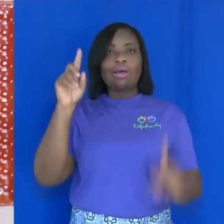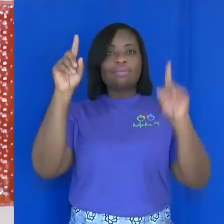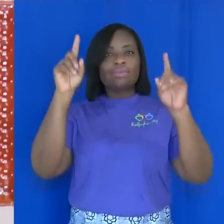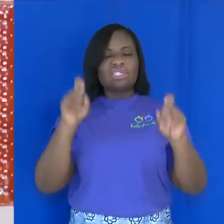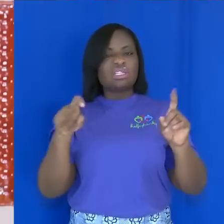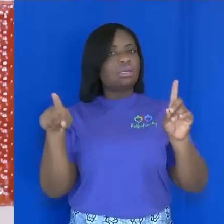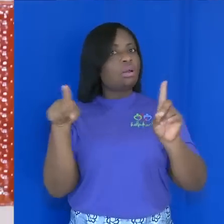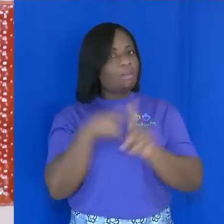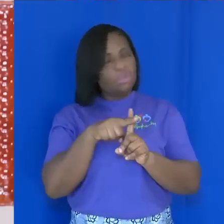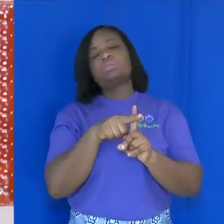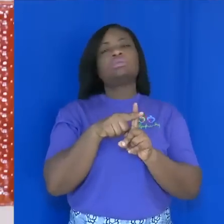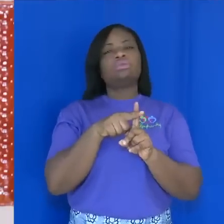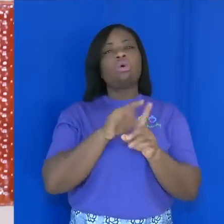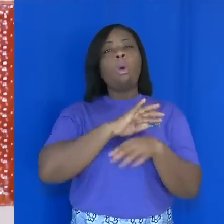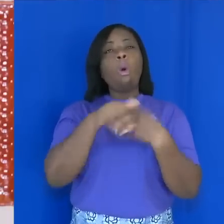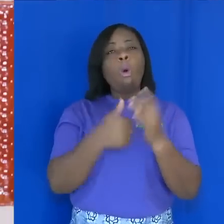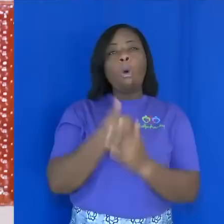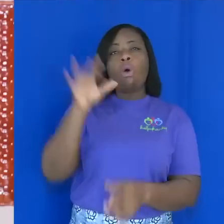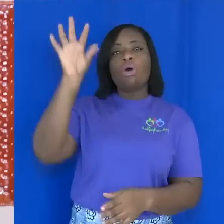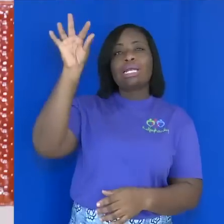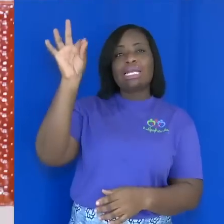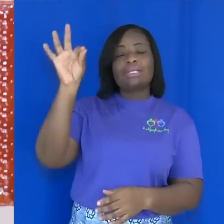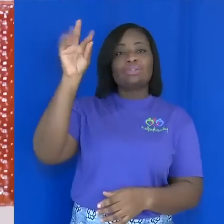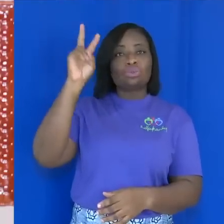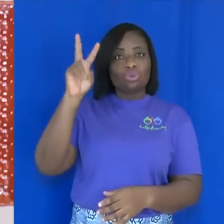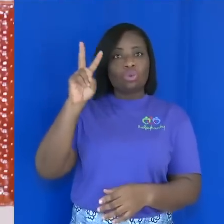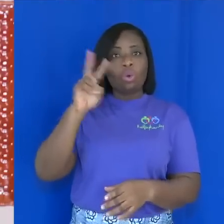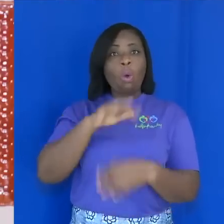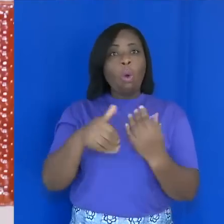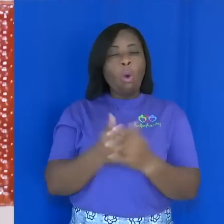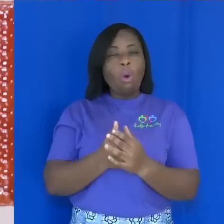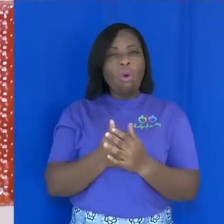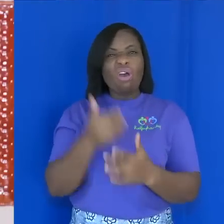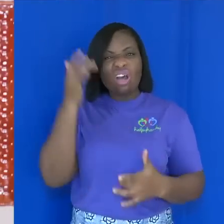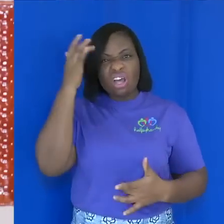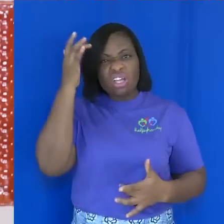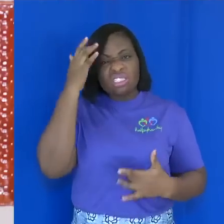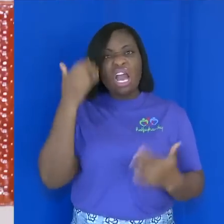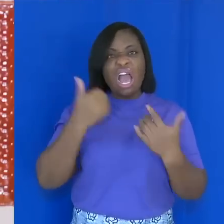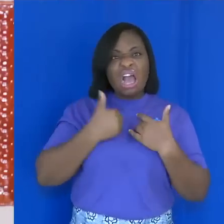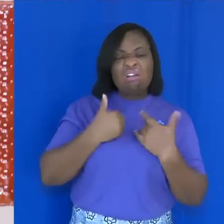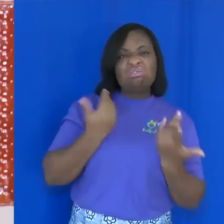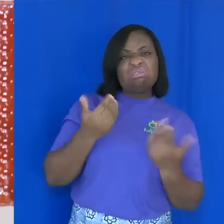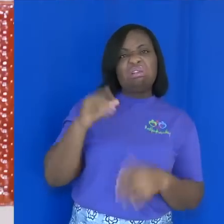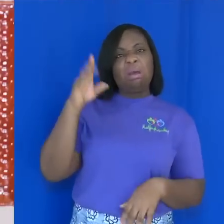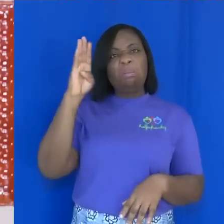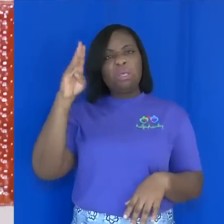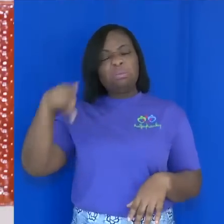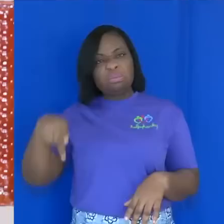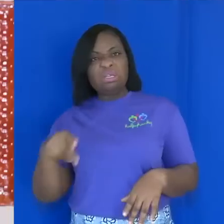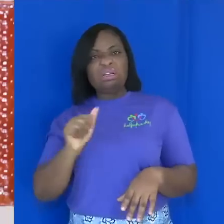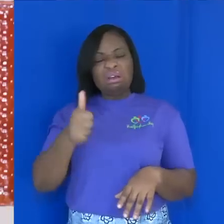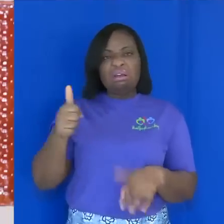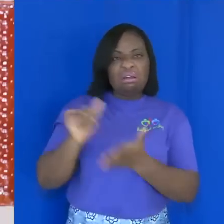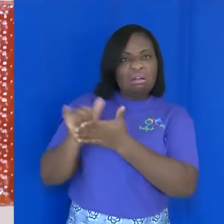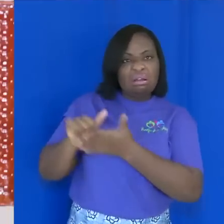positive. All 92 are asymptomatic cases whose status, but for the